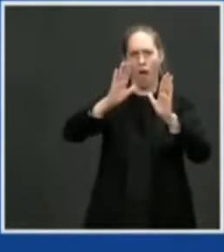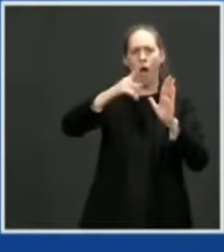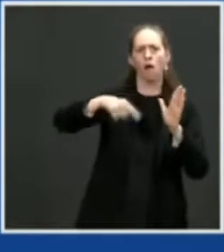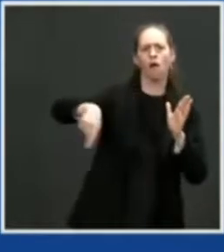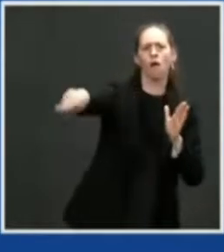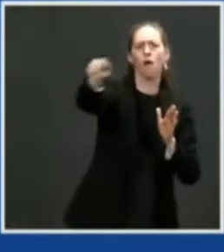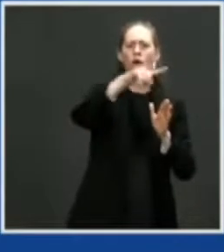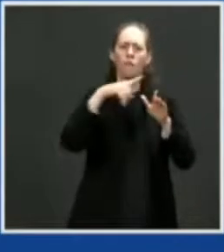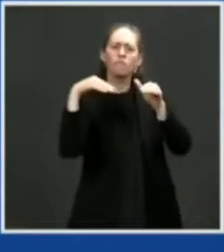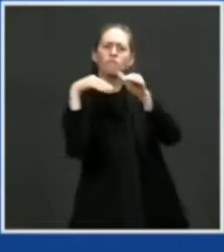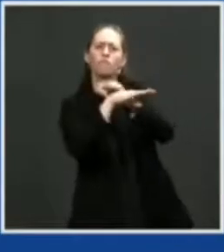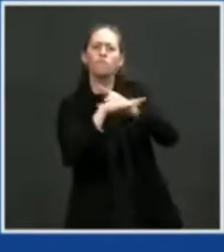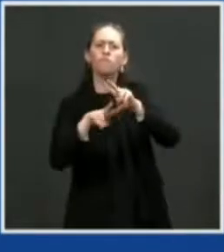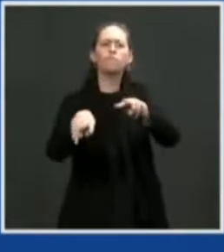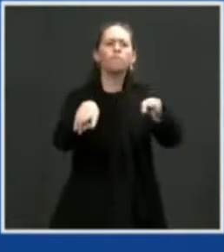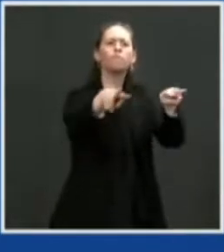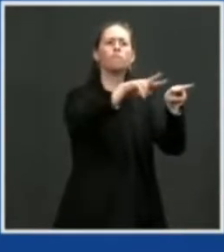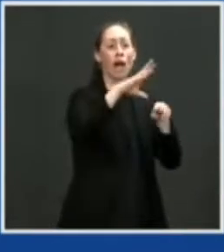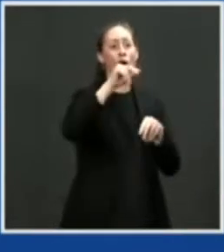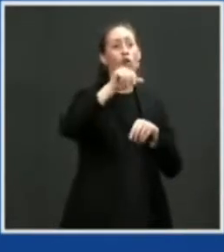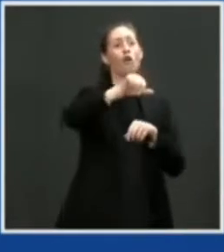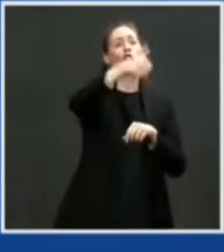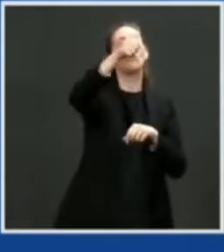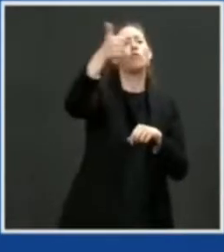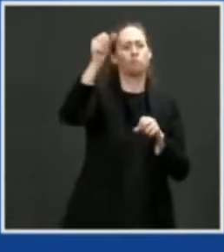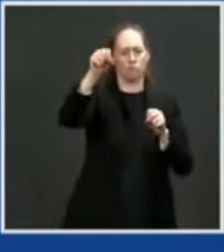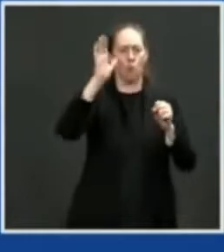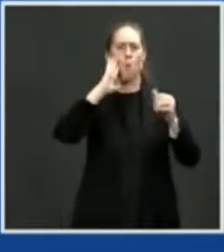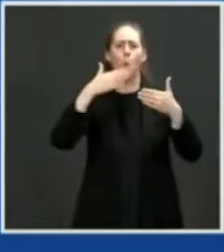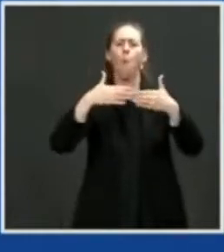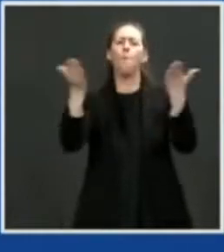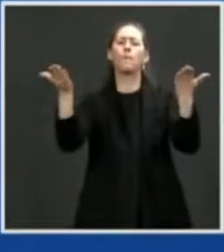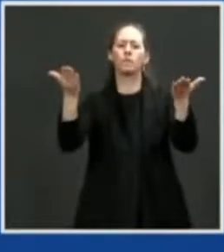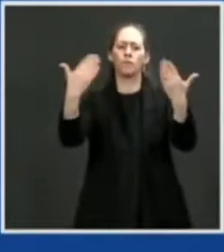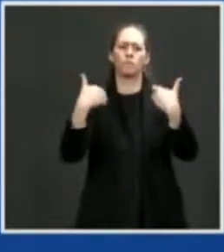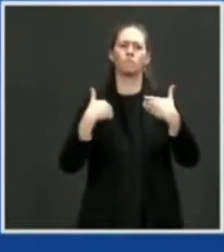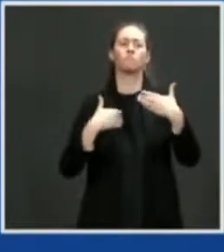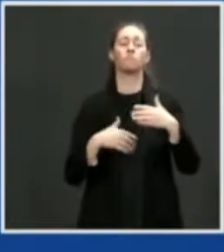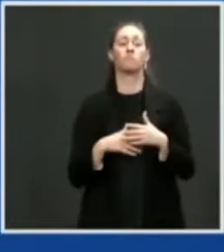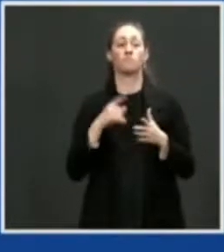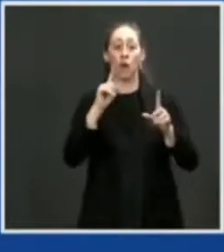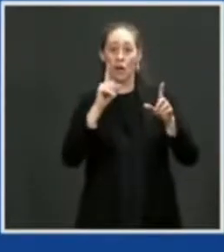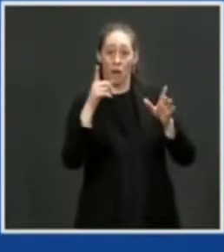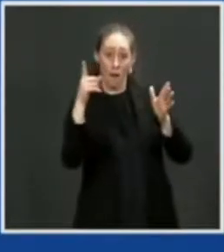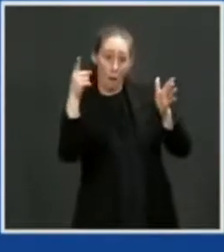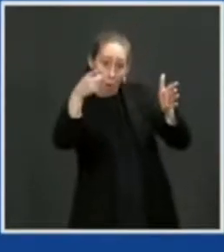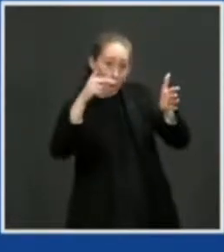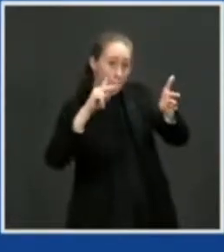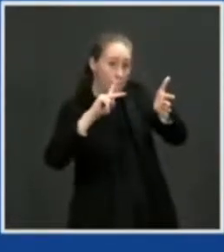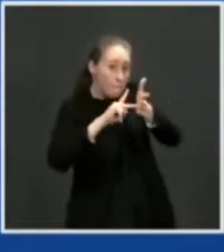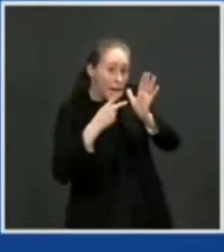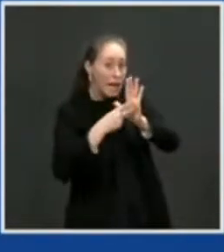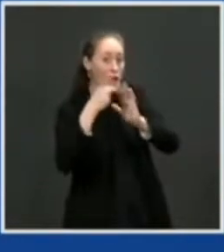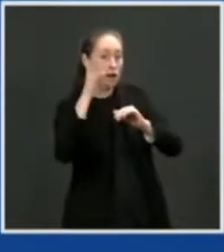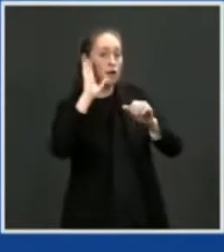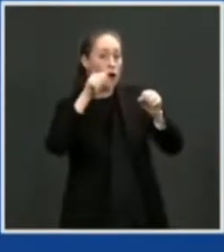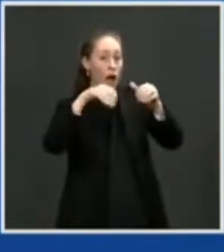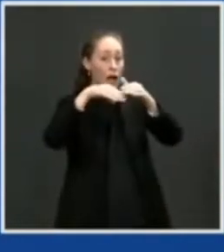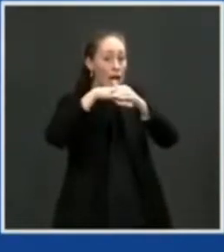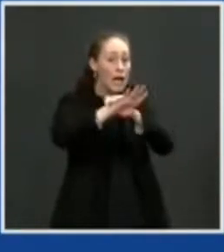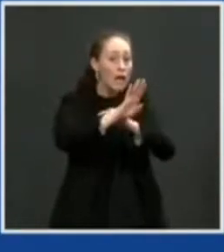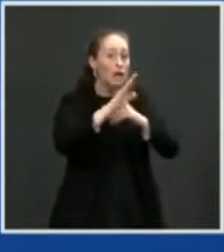well. And I make sure you don't see them burrito Have kids. access to the facilities. We've obviously been allowed to be inside